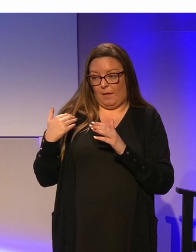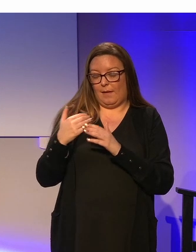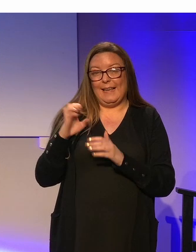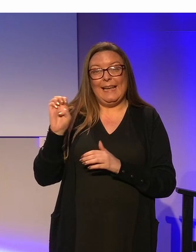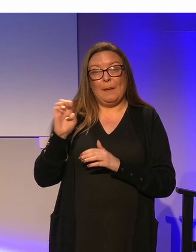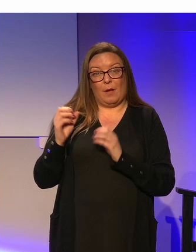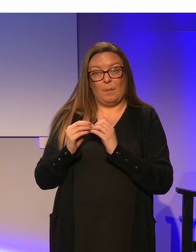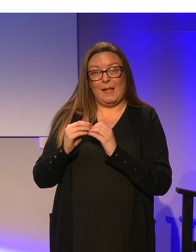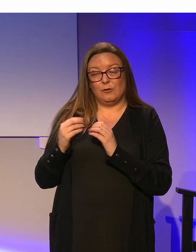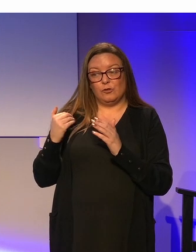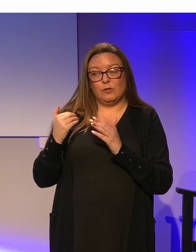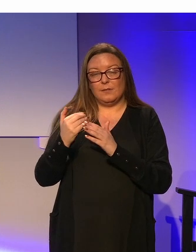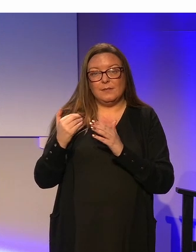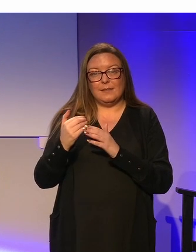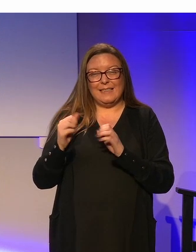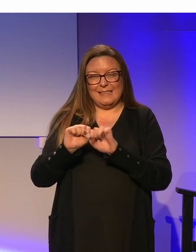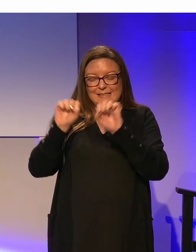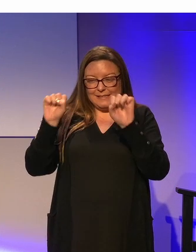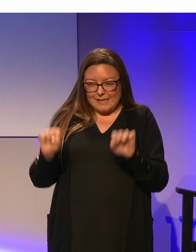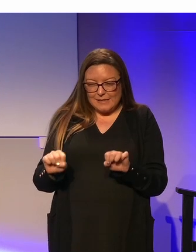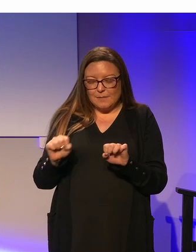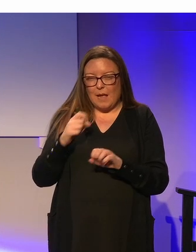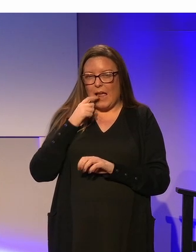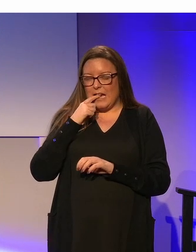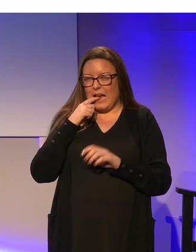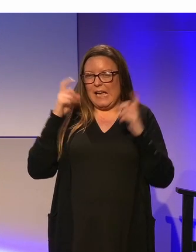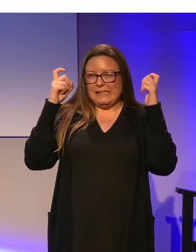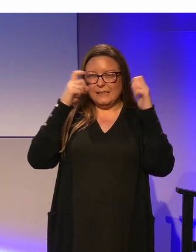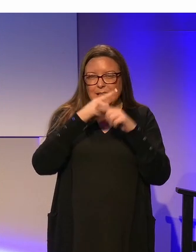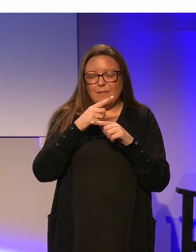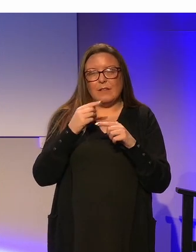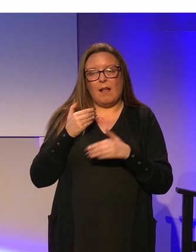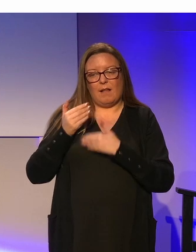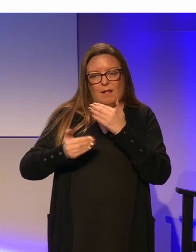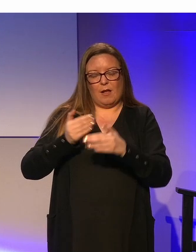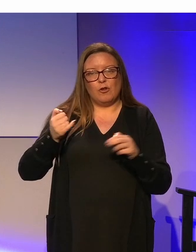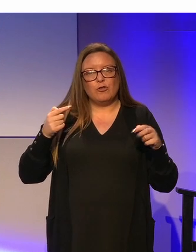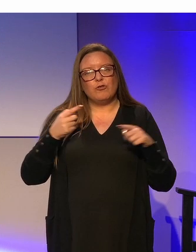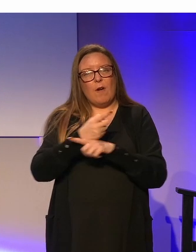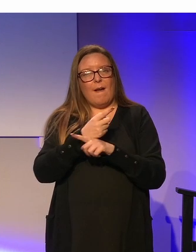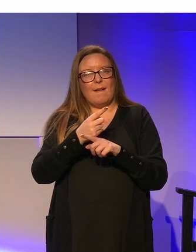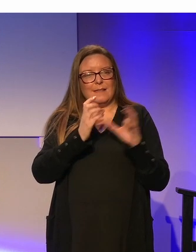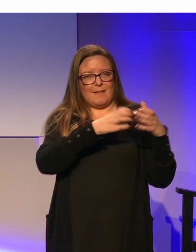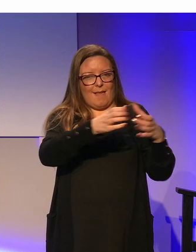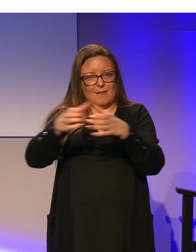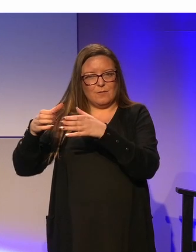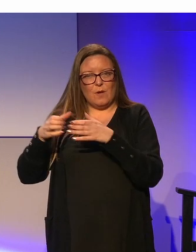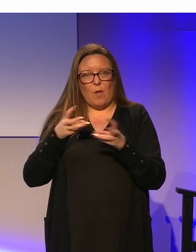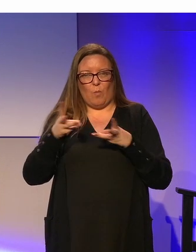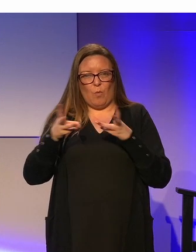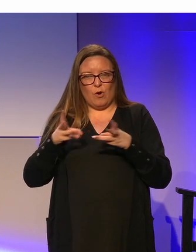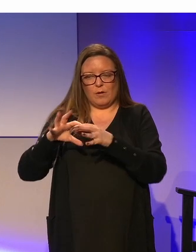her presentation, the most difficult stage, the stage of cross-sectoral working, trust